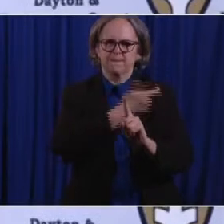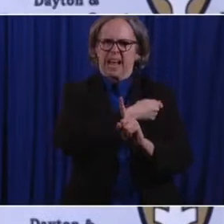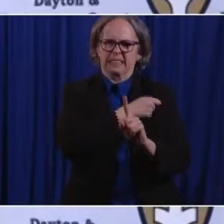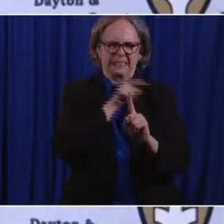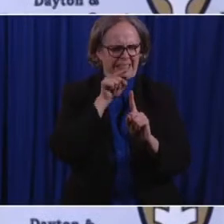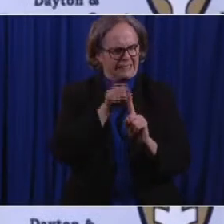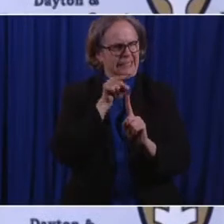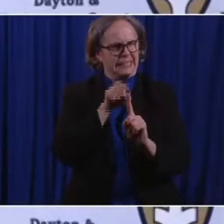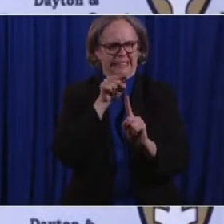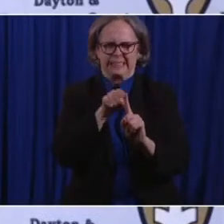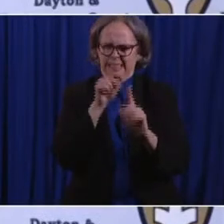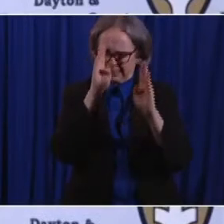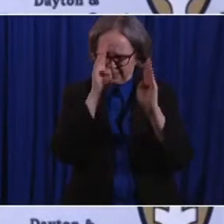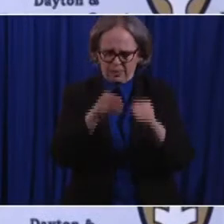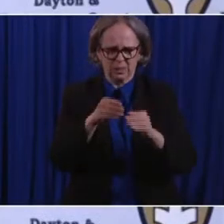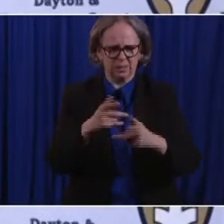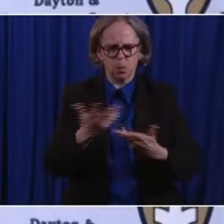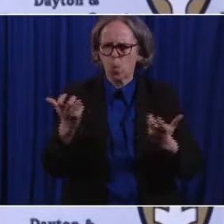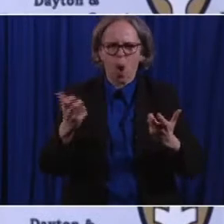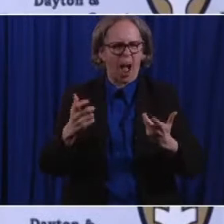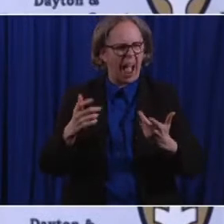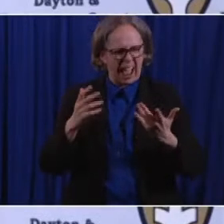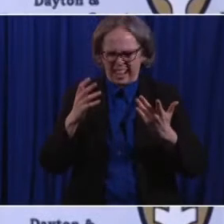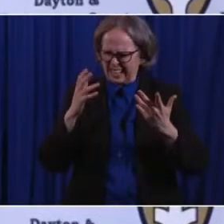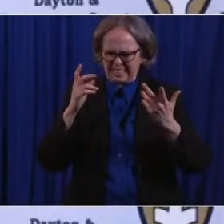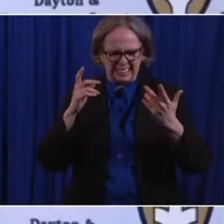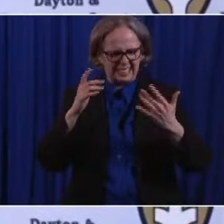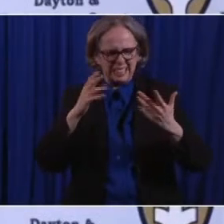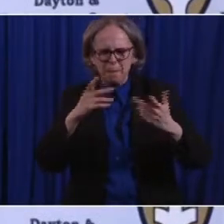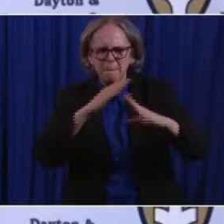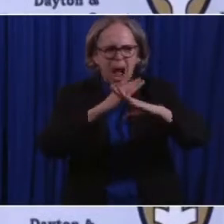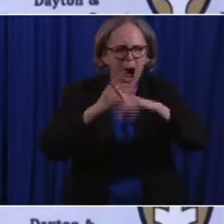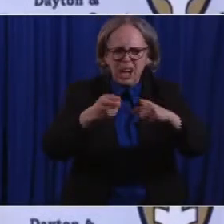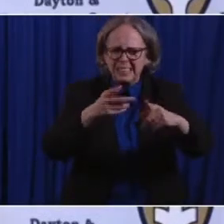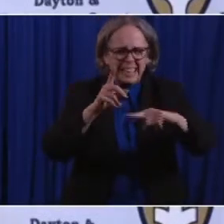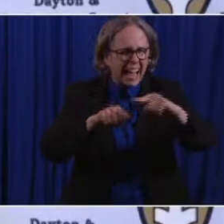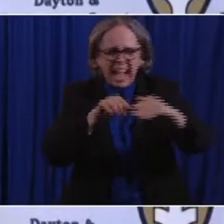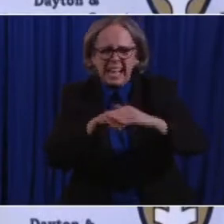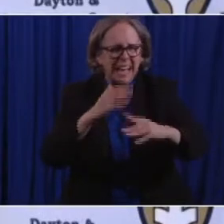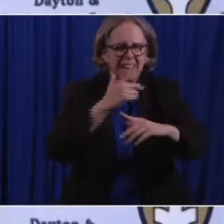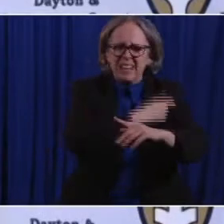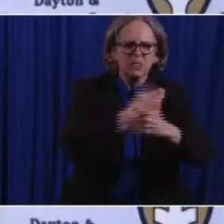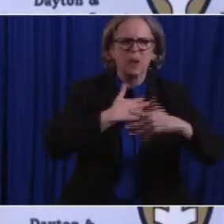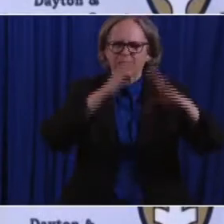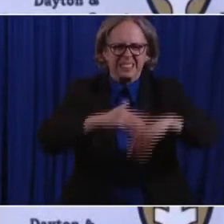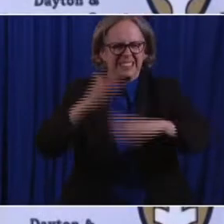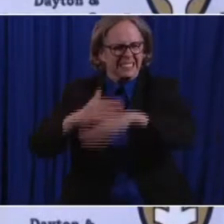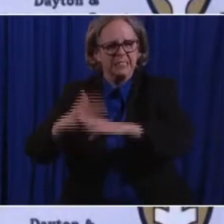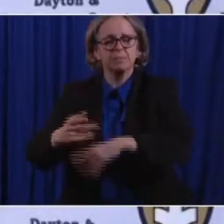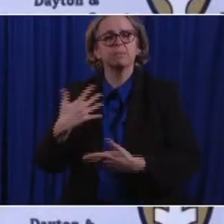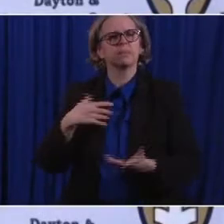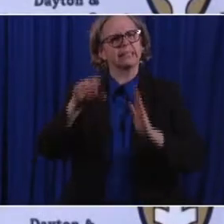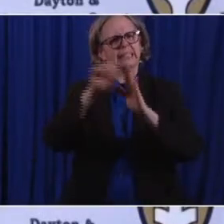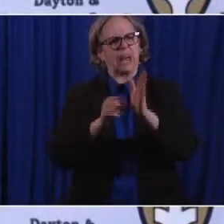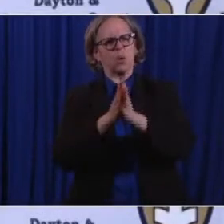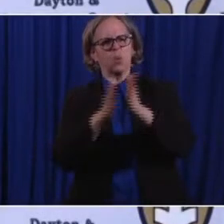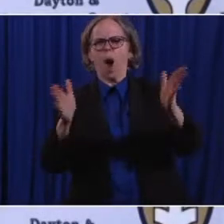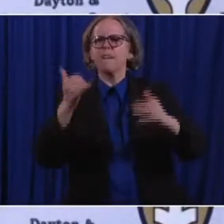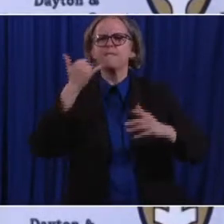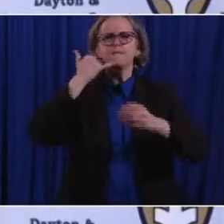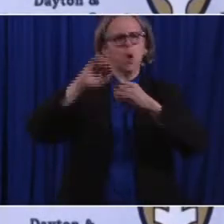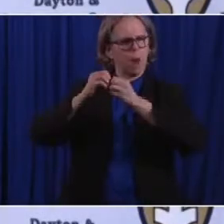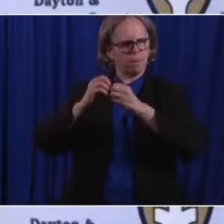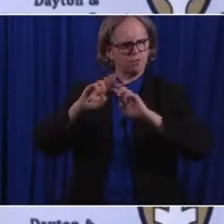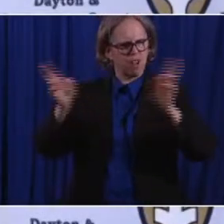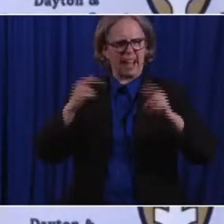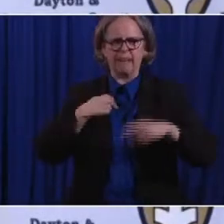problems. And, we now have a statewide number that people can call. If they can't, if they've